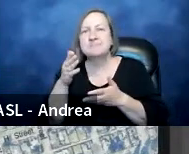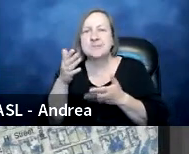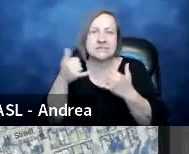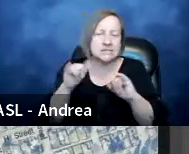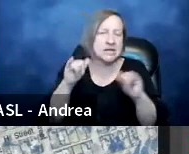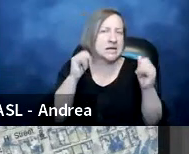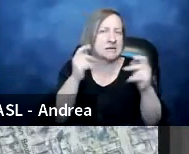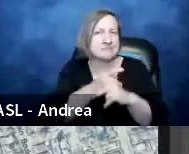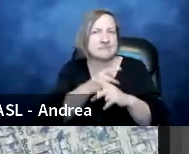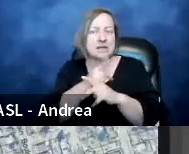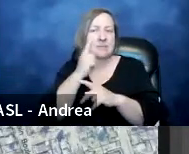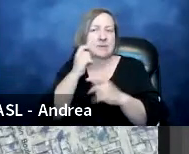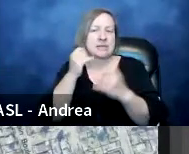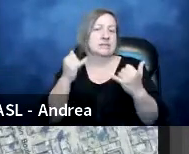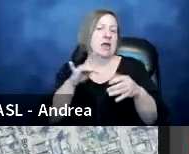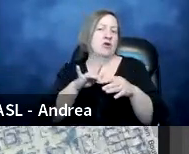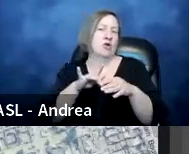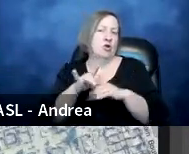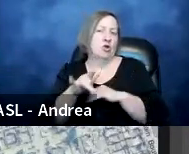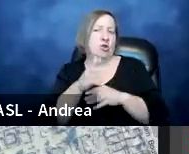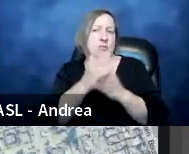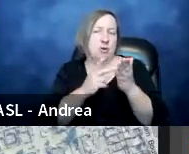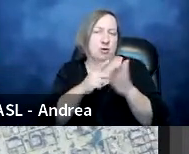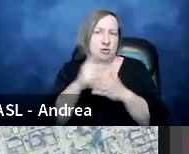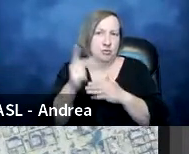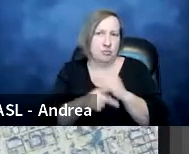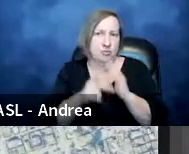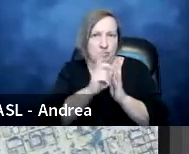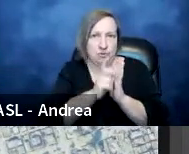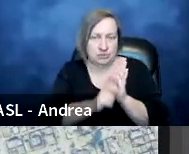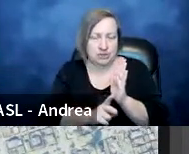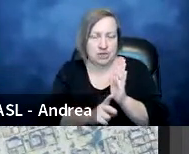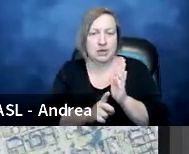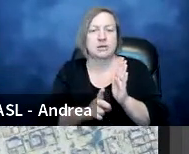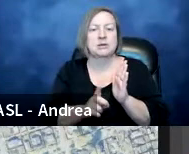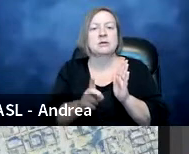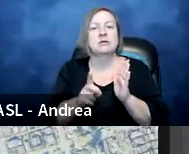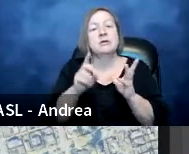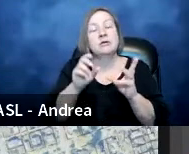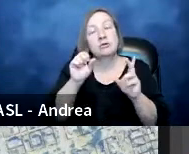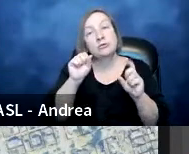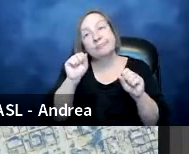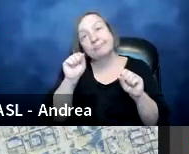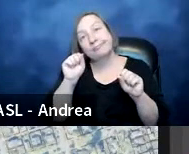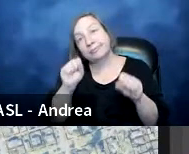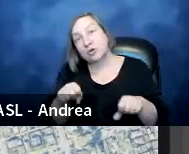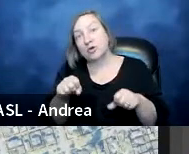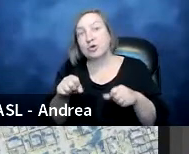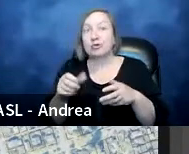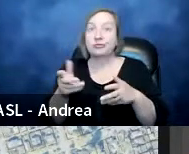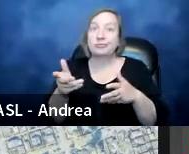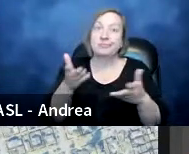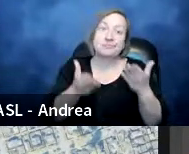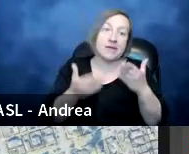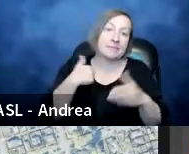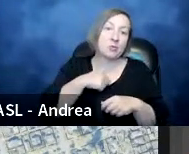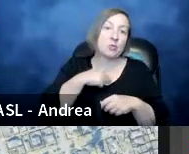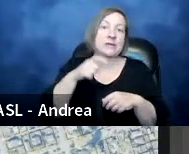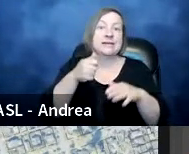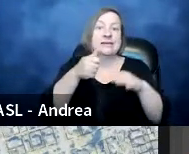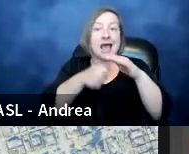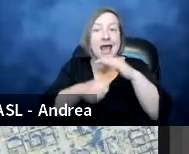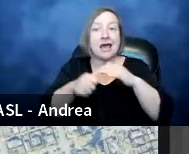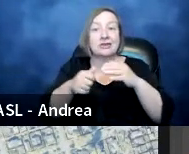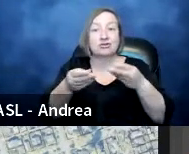because we're at such an early stage of the program design, that there could be a need for underground